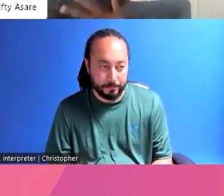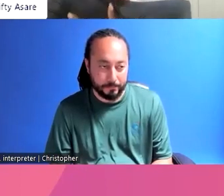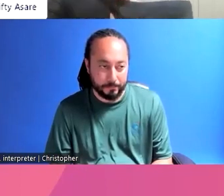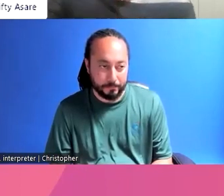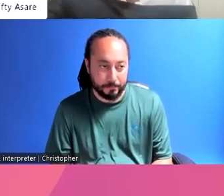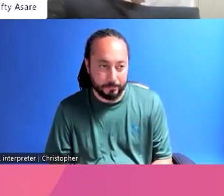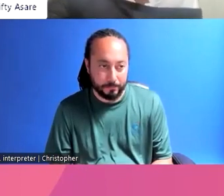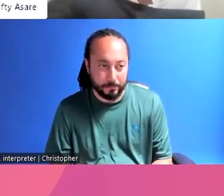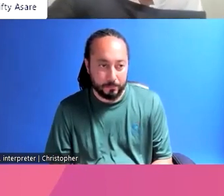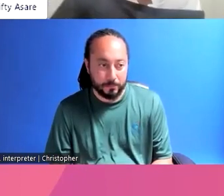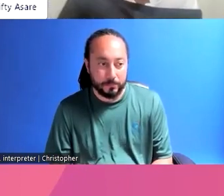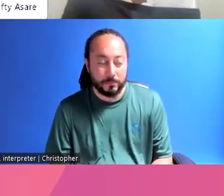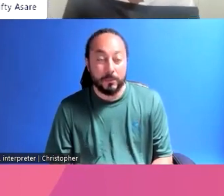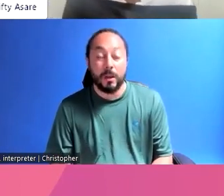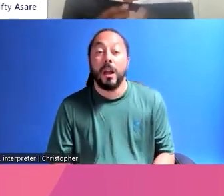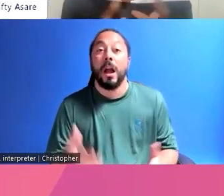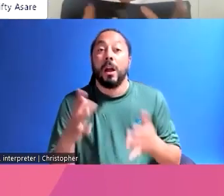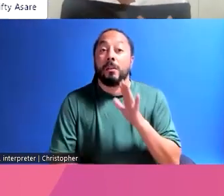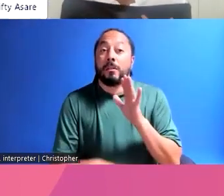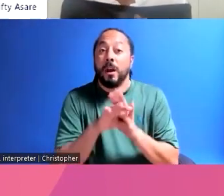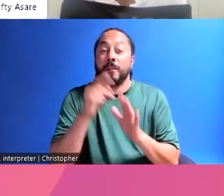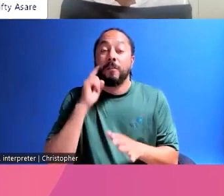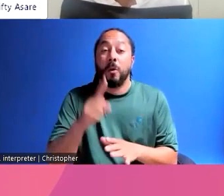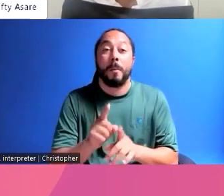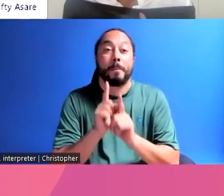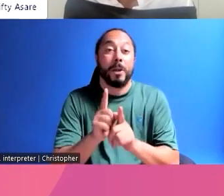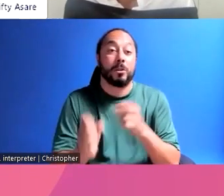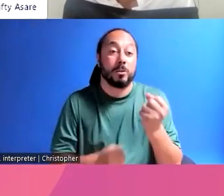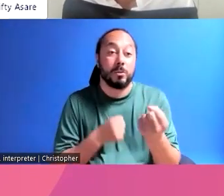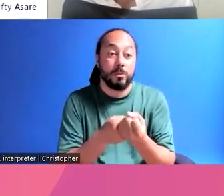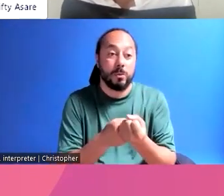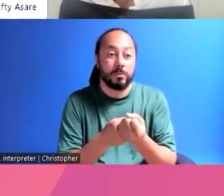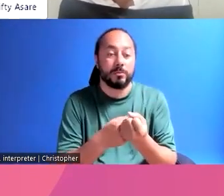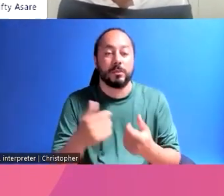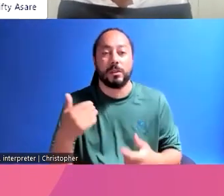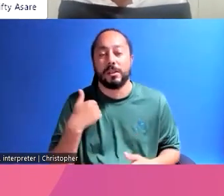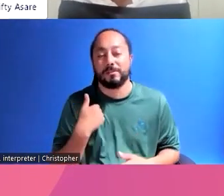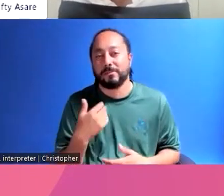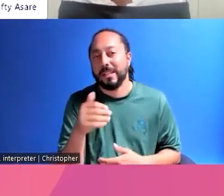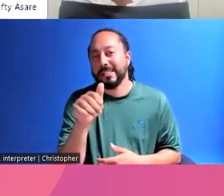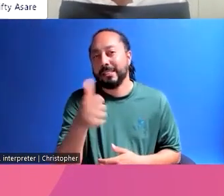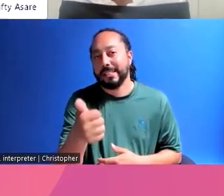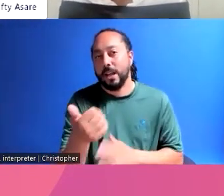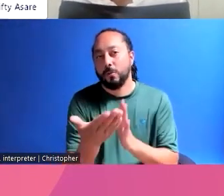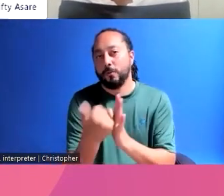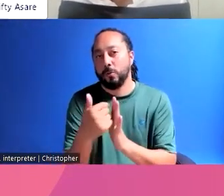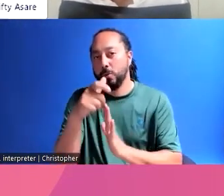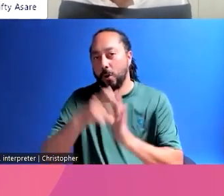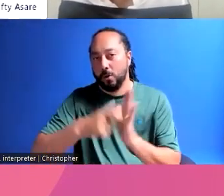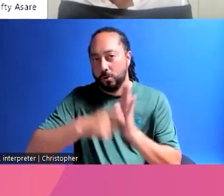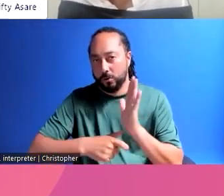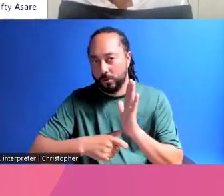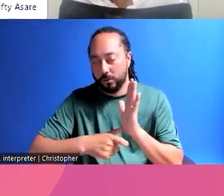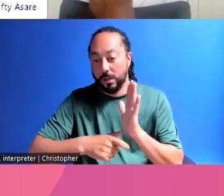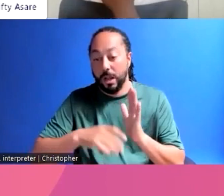And the findings here for peer support was that we ended up with about a literature scan of 10 review articles. And this again was looking at how